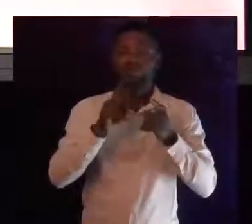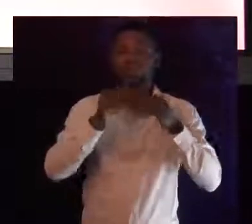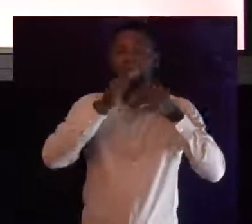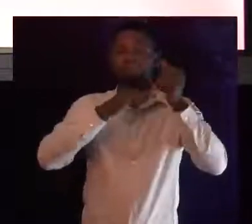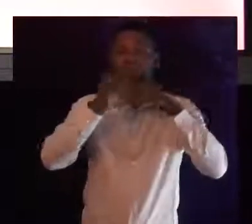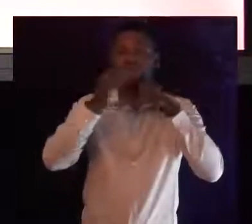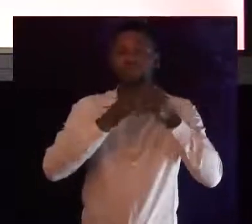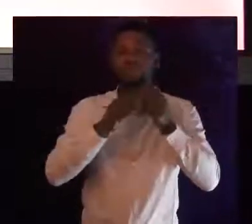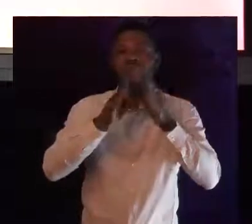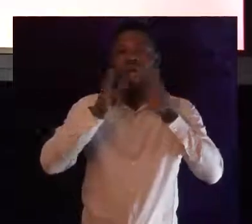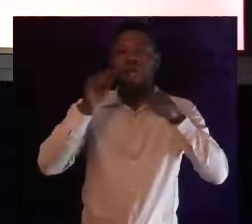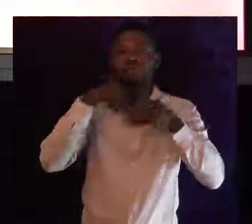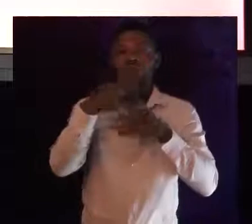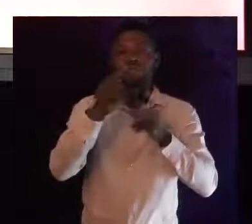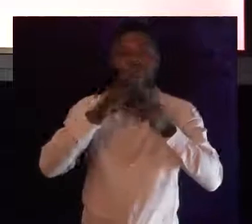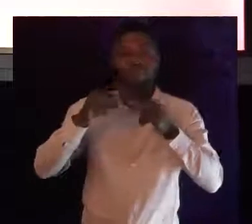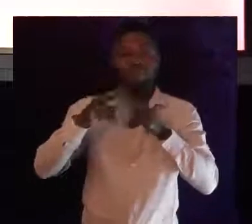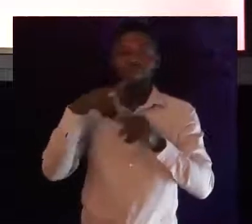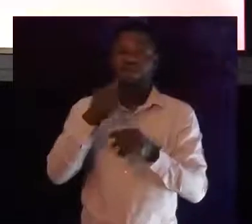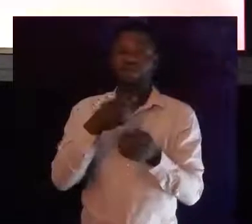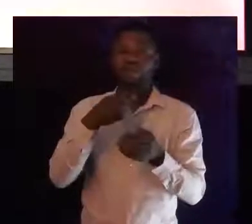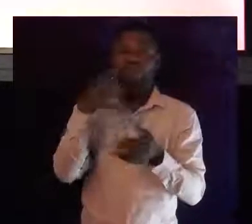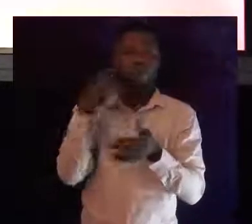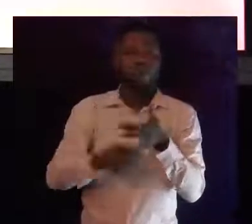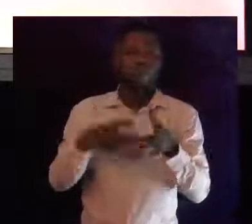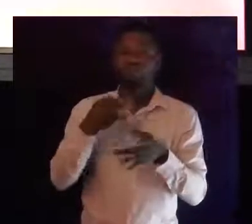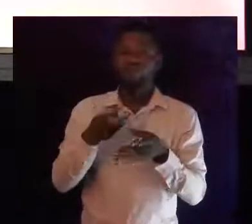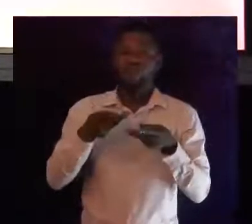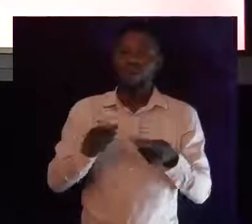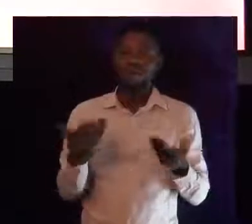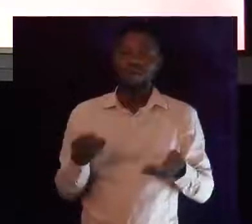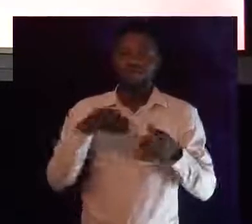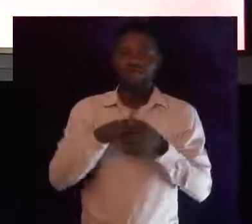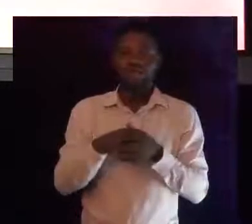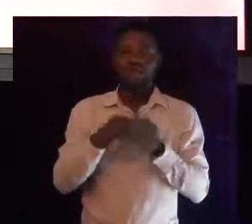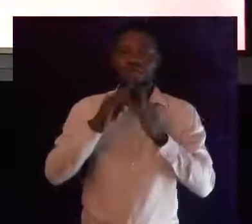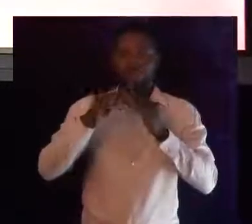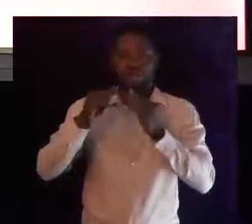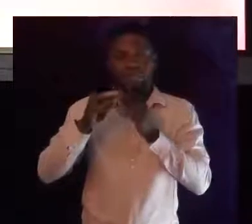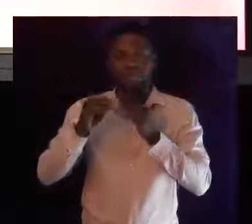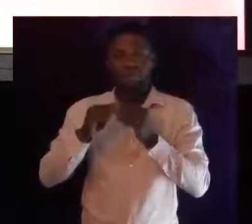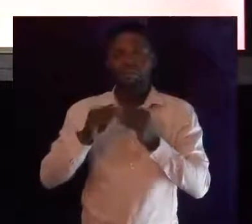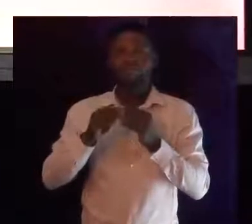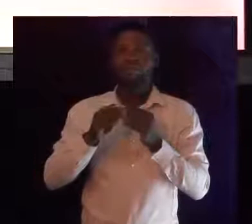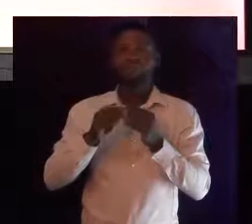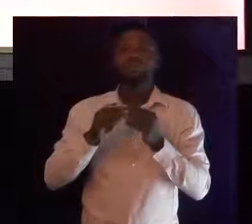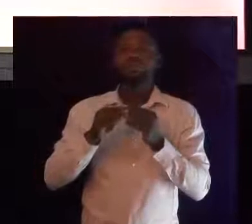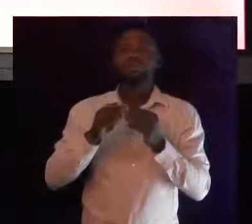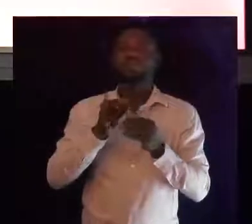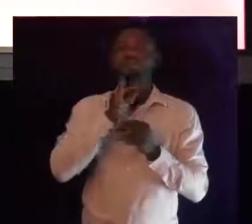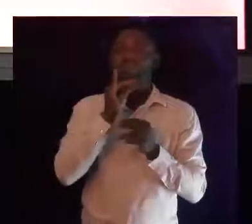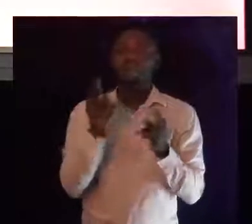large structure in the village. So the cost of land here in urban area is